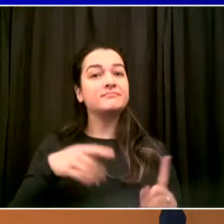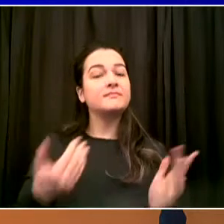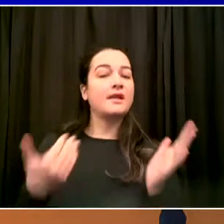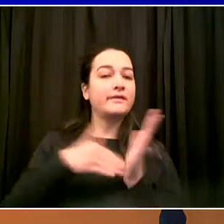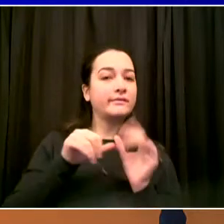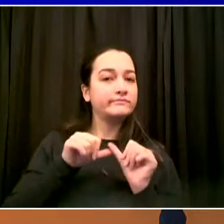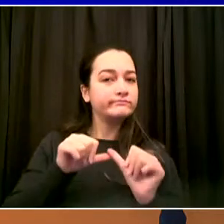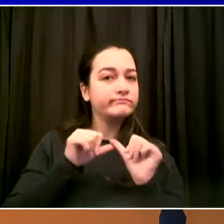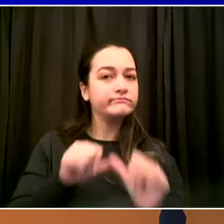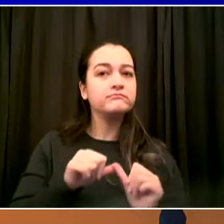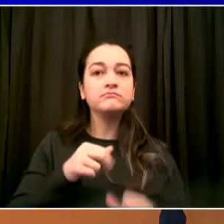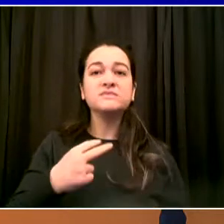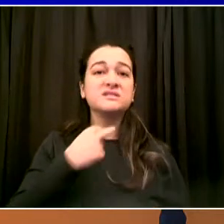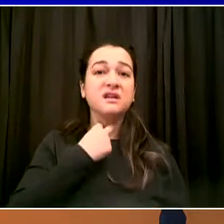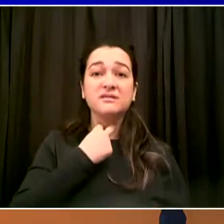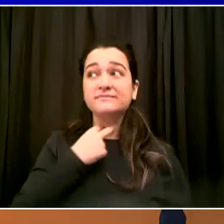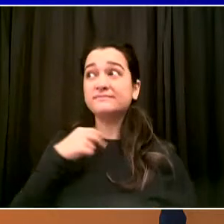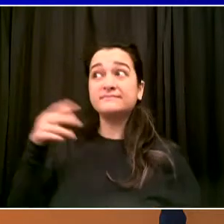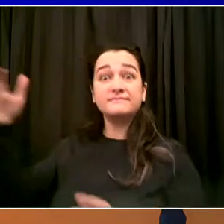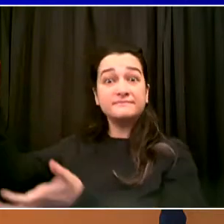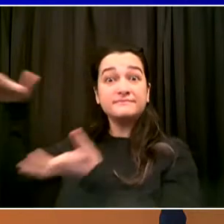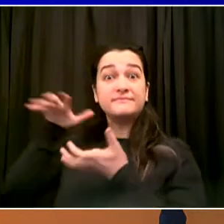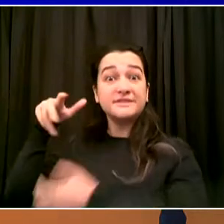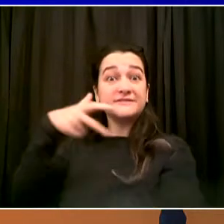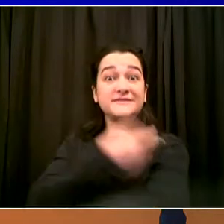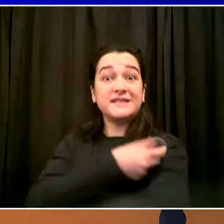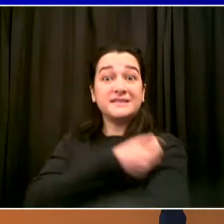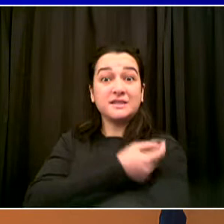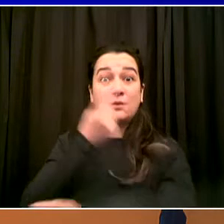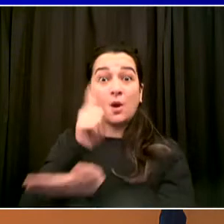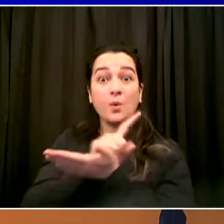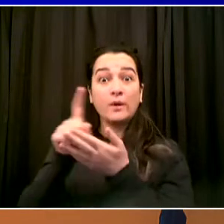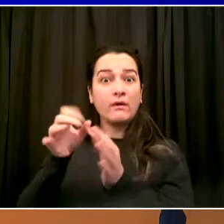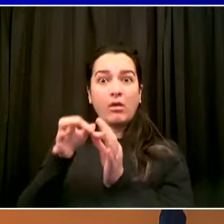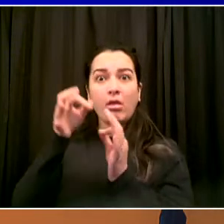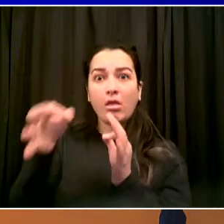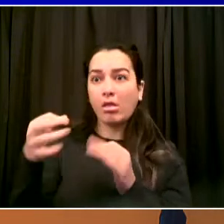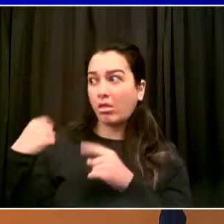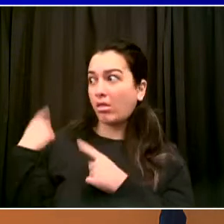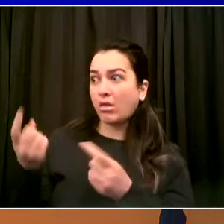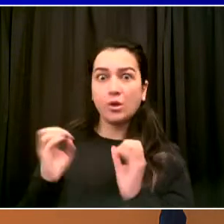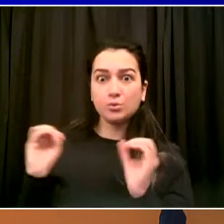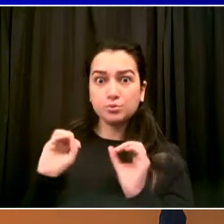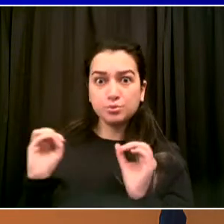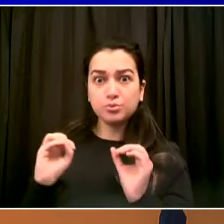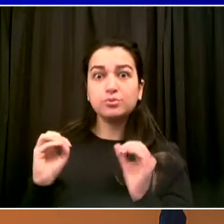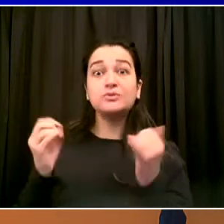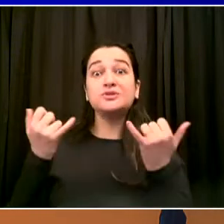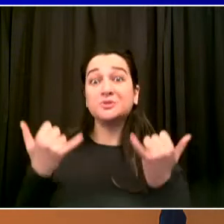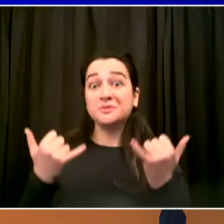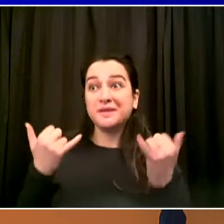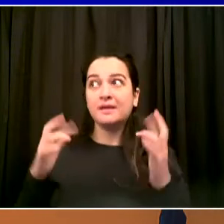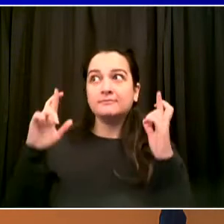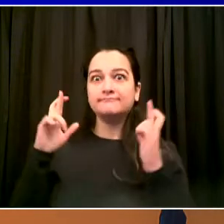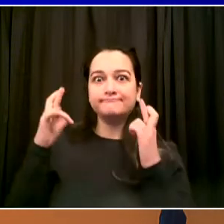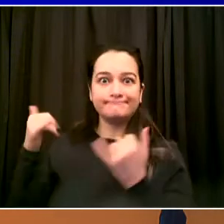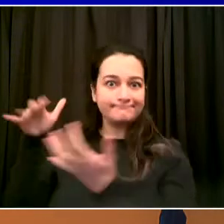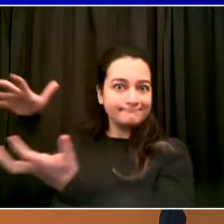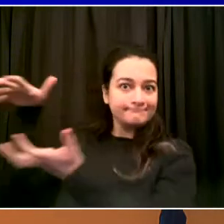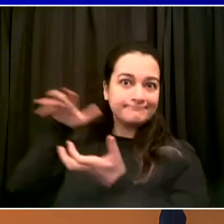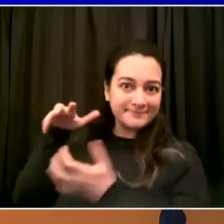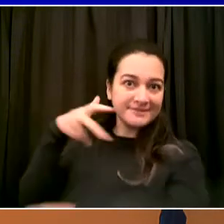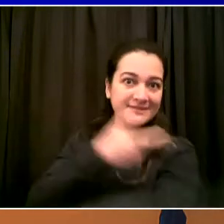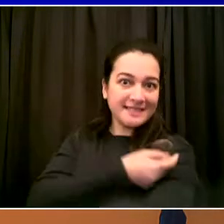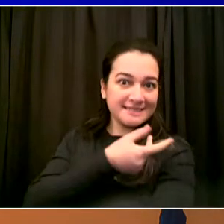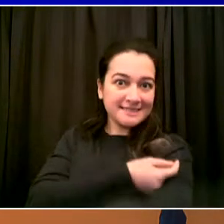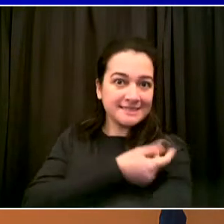forward to getting the regular shipments we would have for this week. So I'm hoping, even though we lost some time, we're going to be playing some strong catch-up this week. And I'm hoping